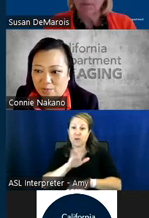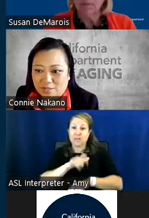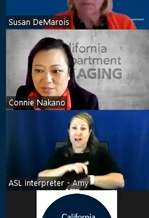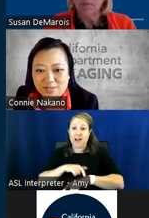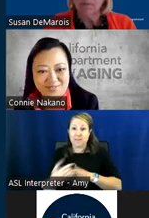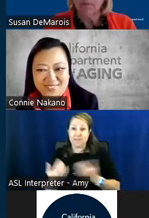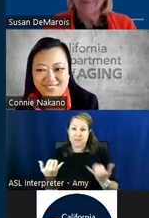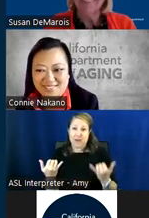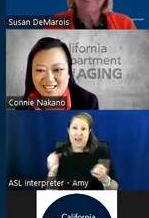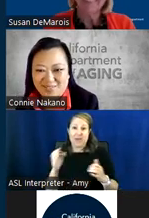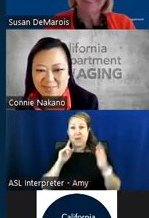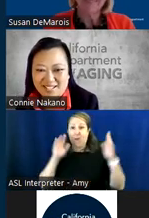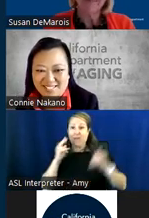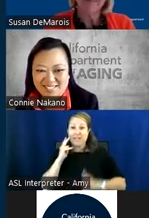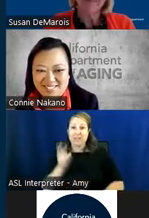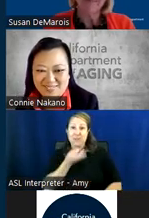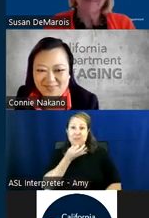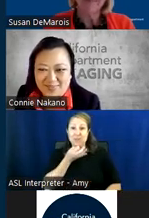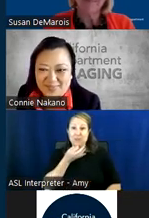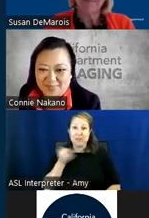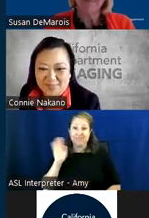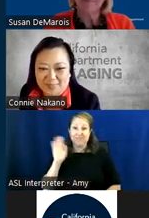we hope to see you soon thank you very much